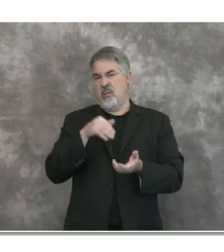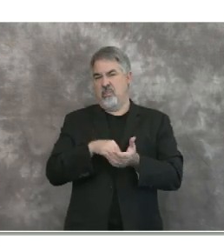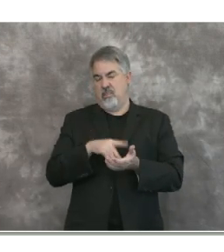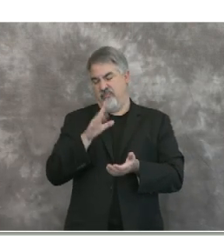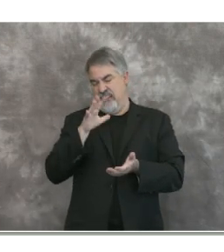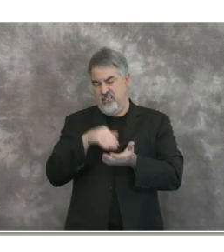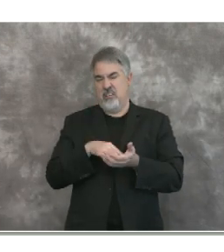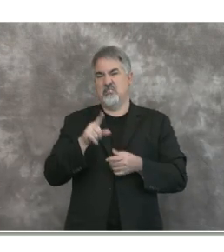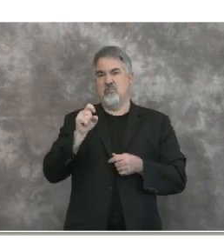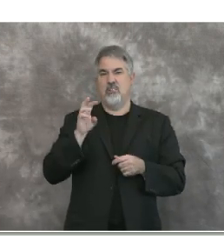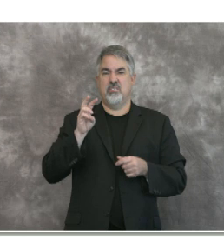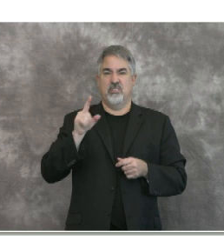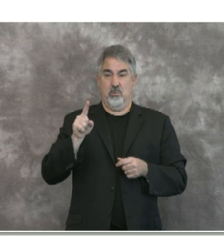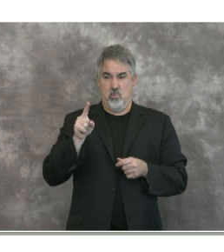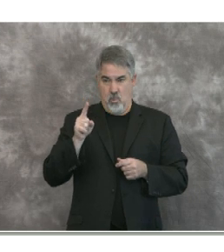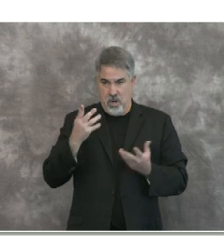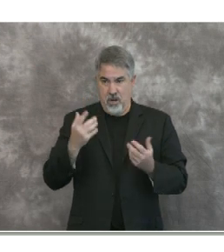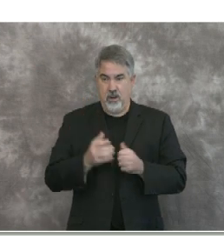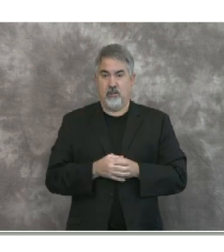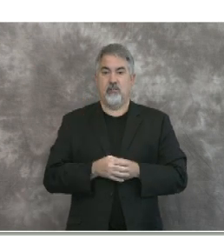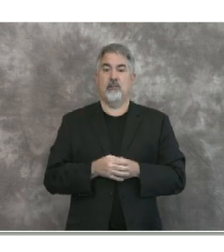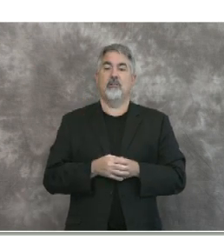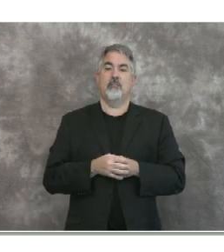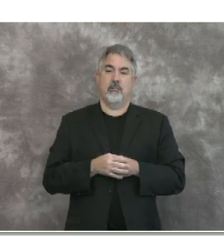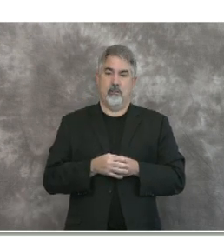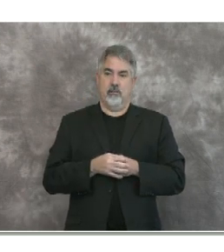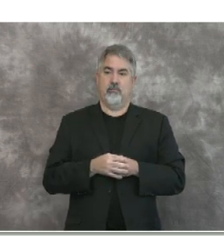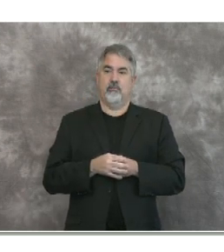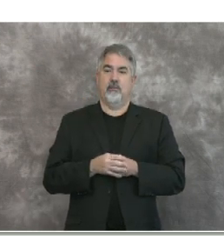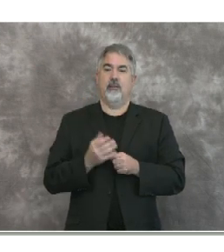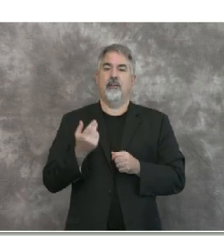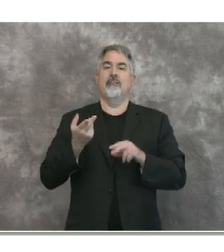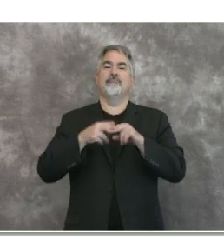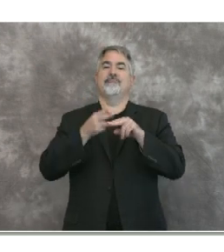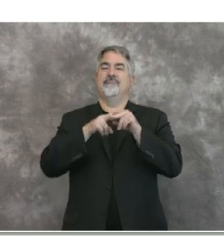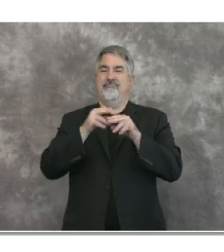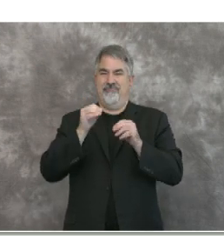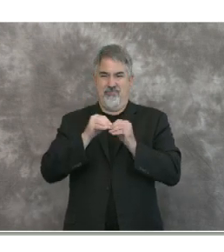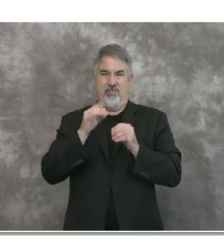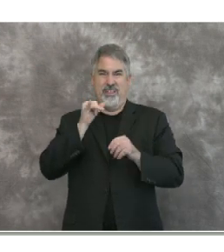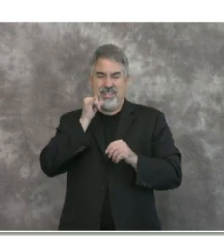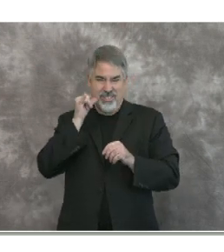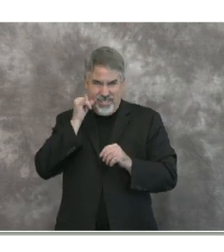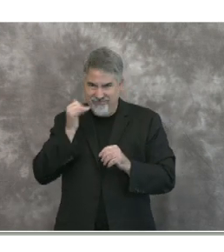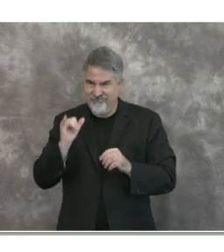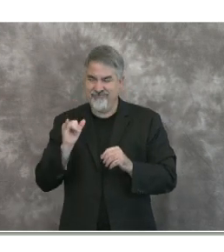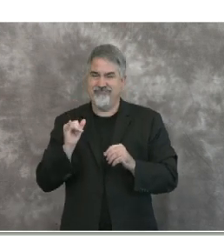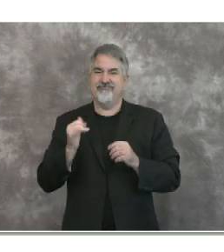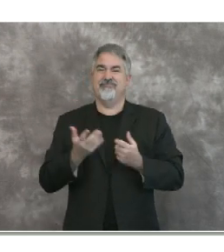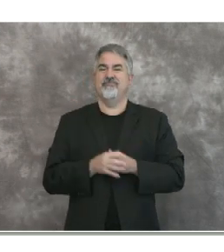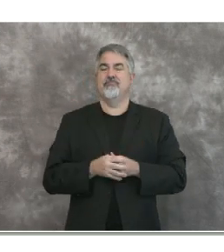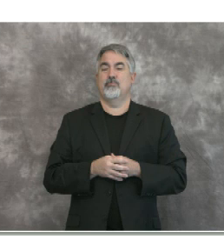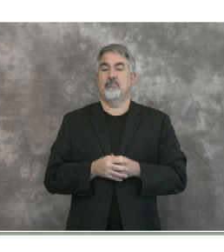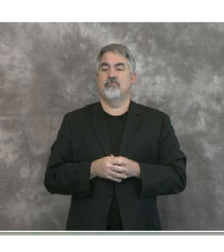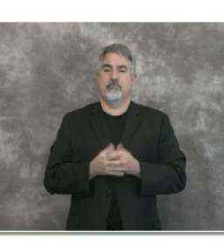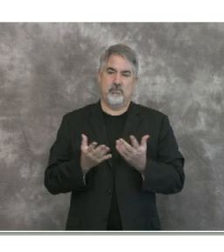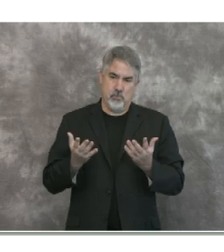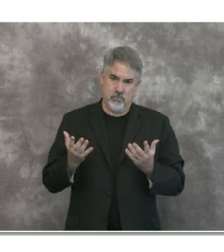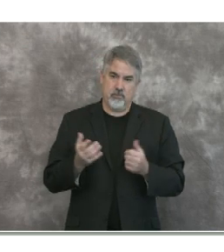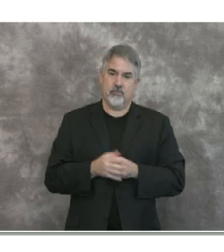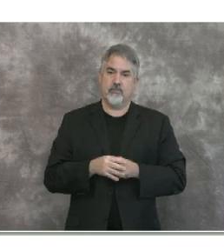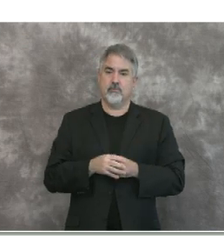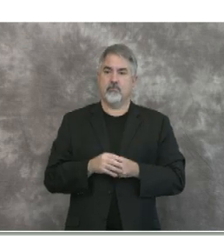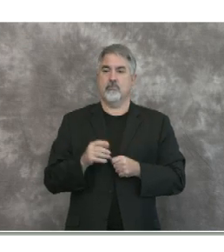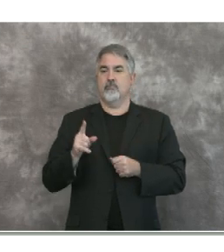5,161 cases, which is 96 more cases than reported yesterday, as well as 190